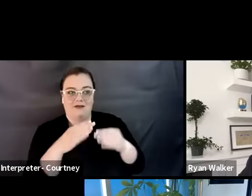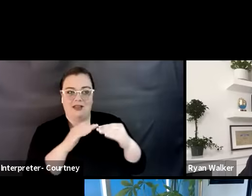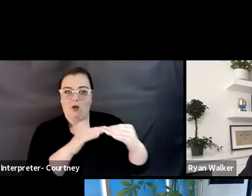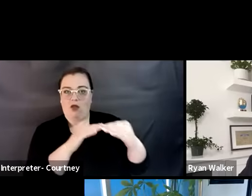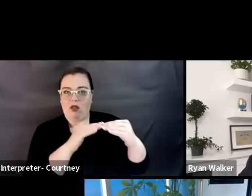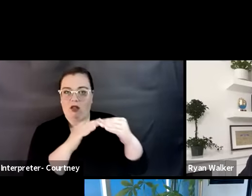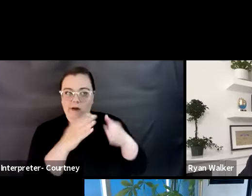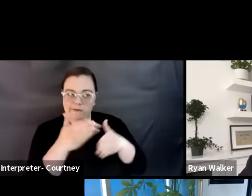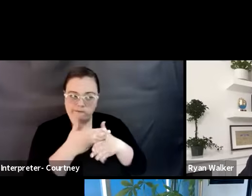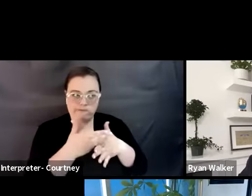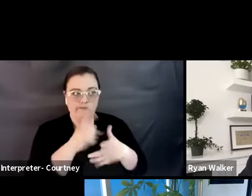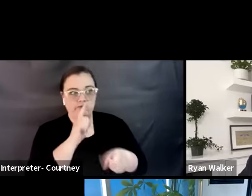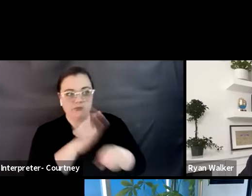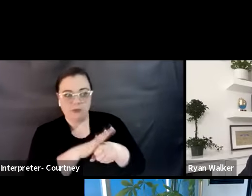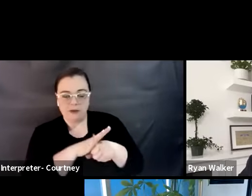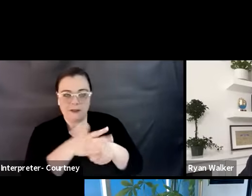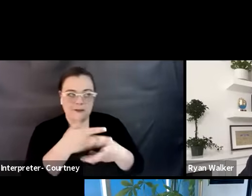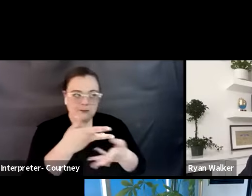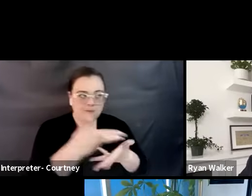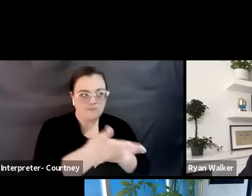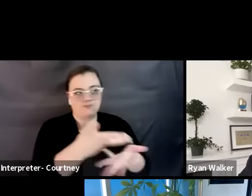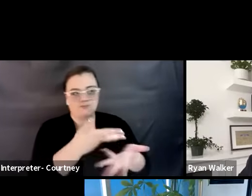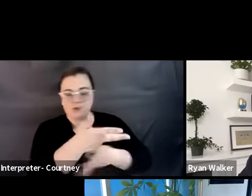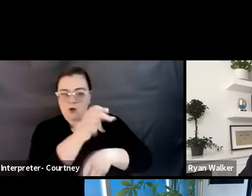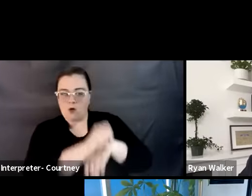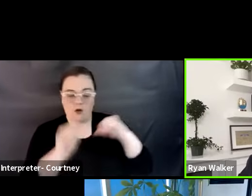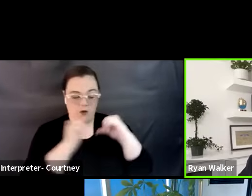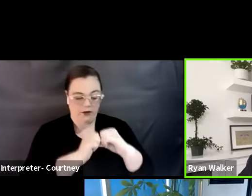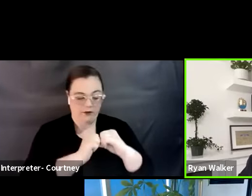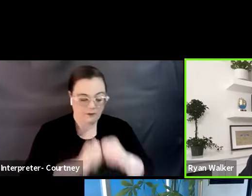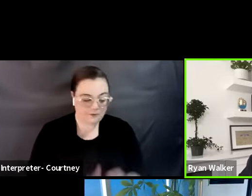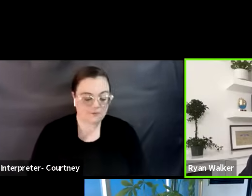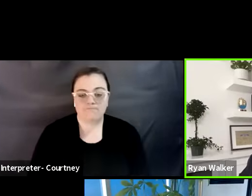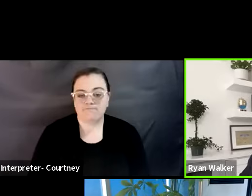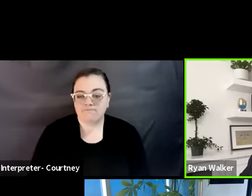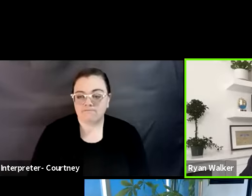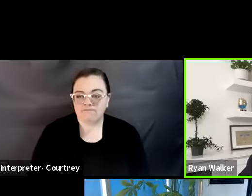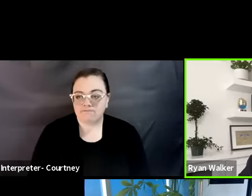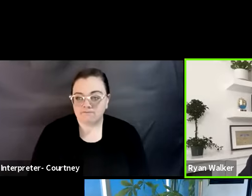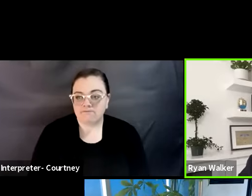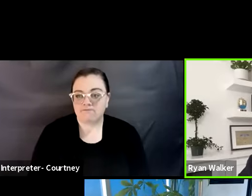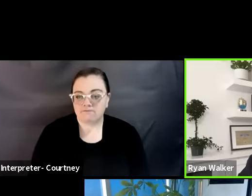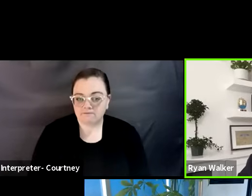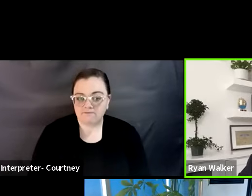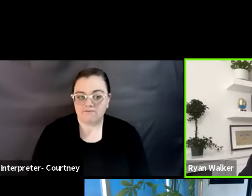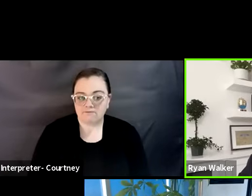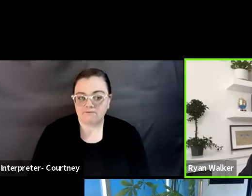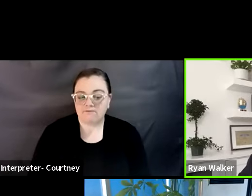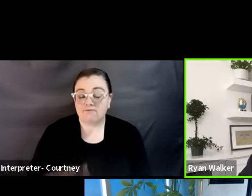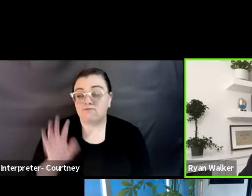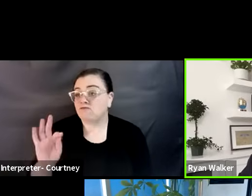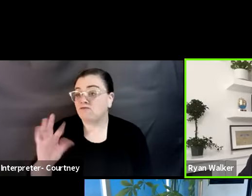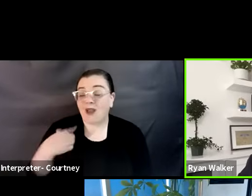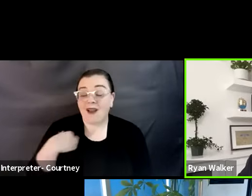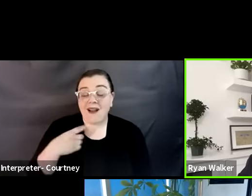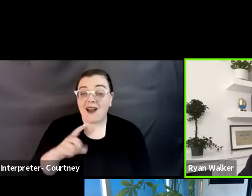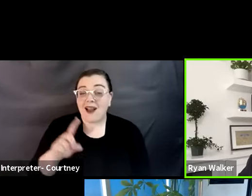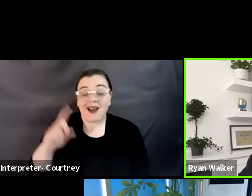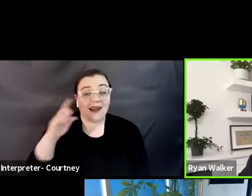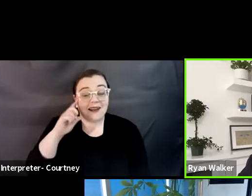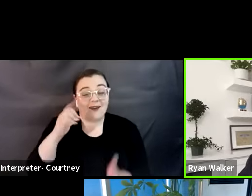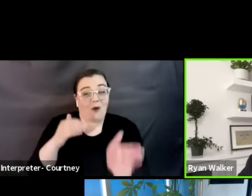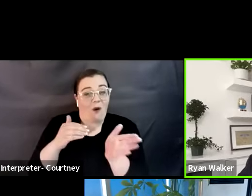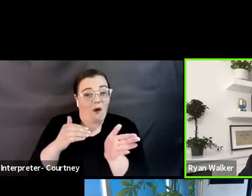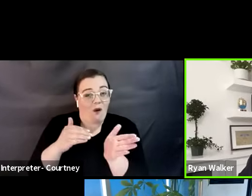of the publicist and the client relationship. Yeah, I love that. I think too often many enter into